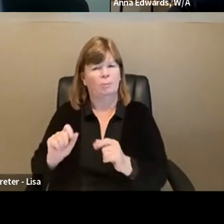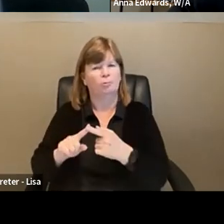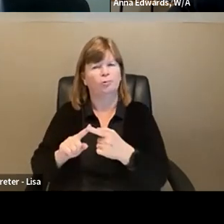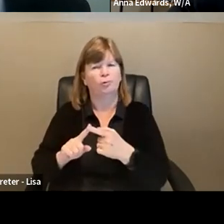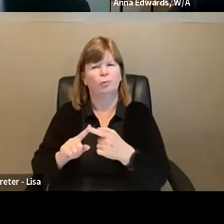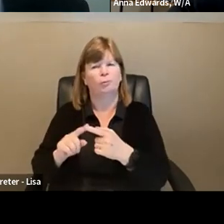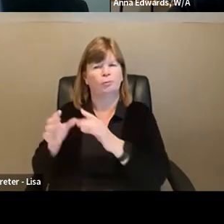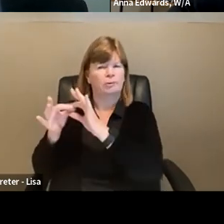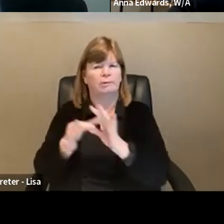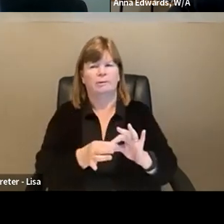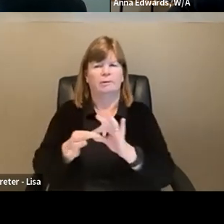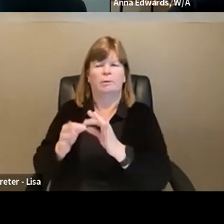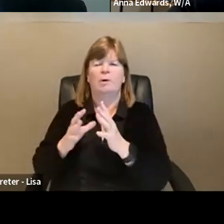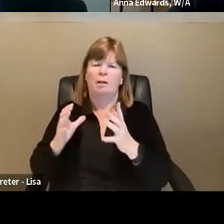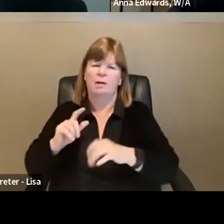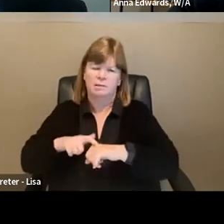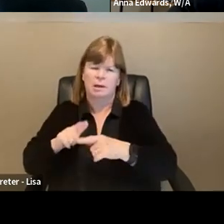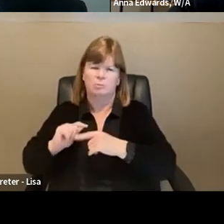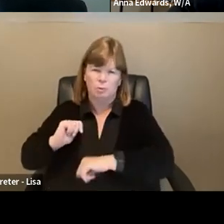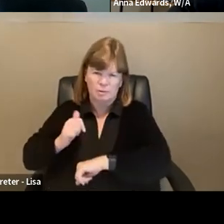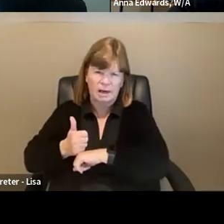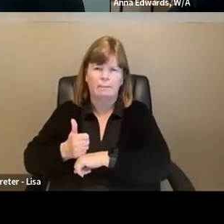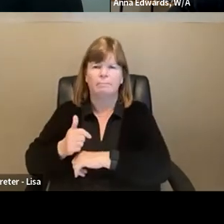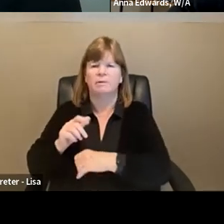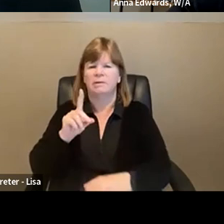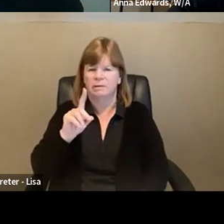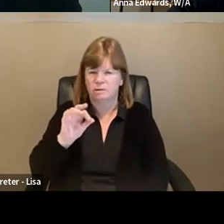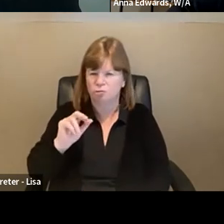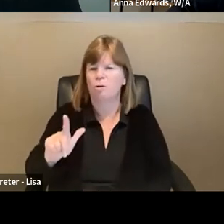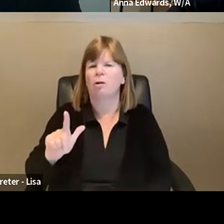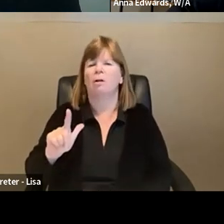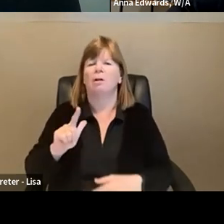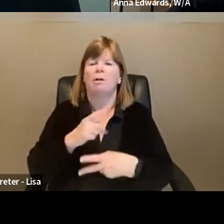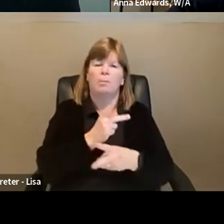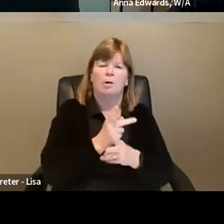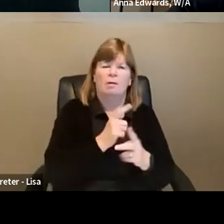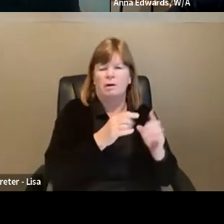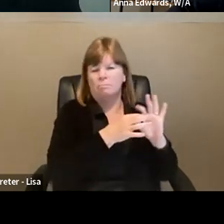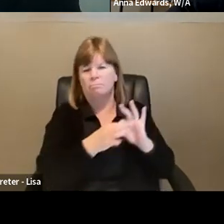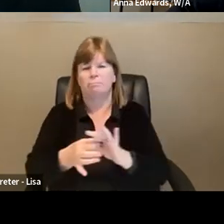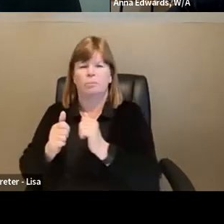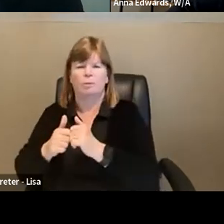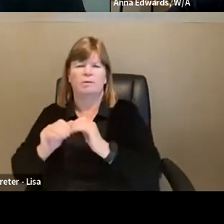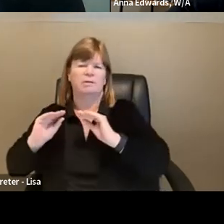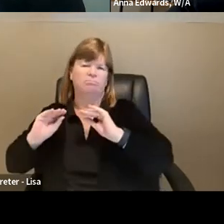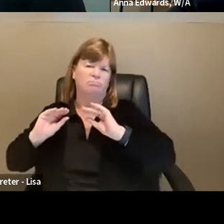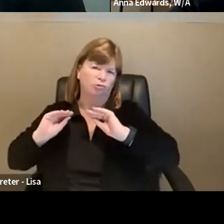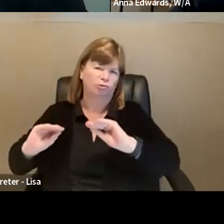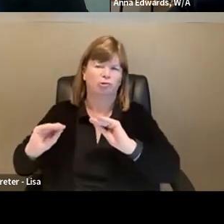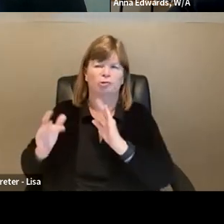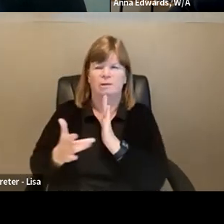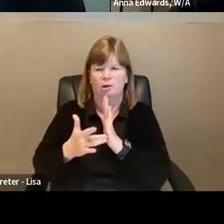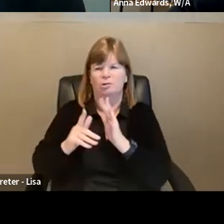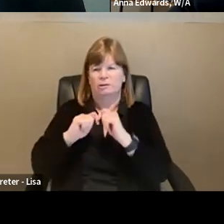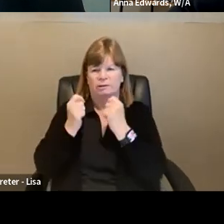tools. So we spend a lot of time when we're implementing new digital products. They work with our instructional technology team as well as our research team to make sure that we're going to